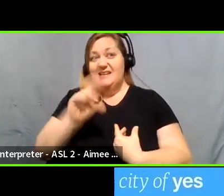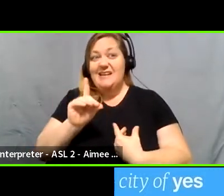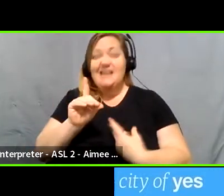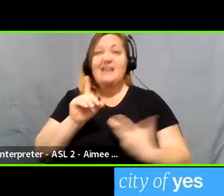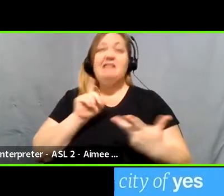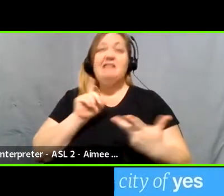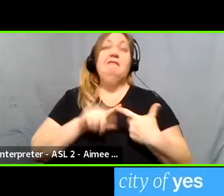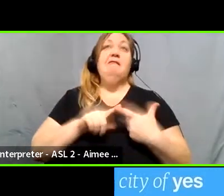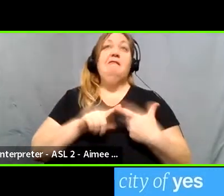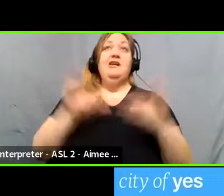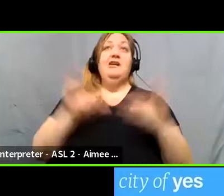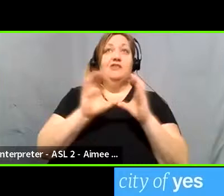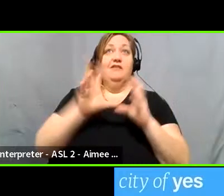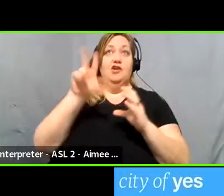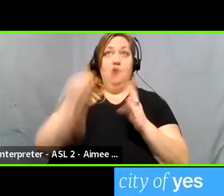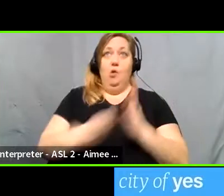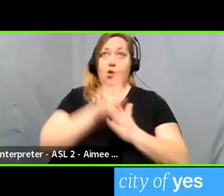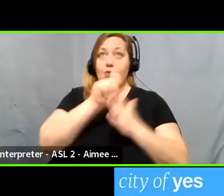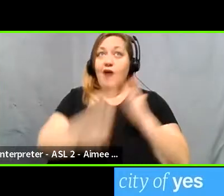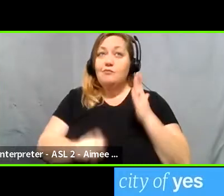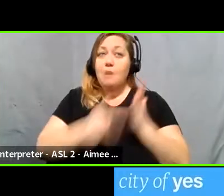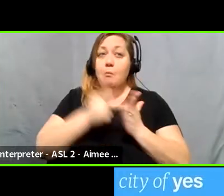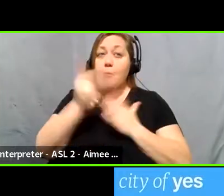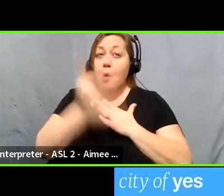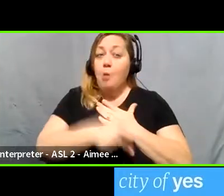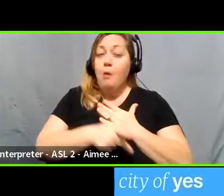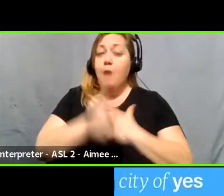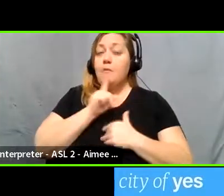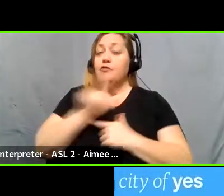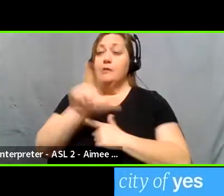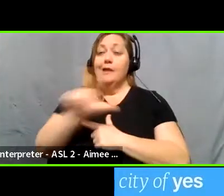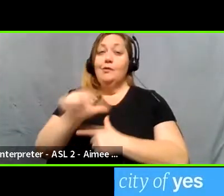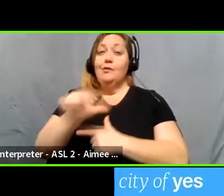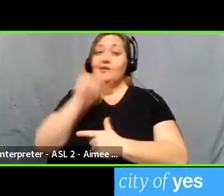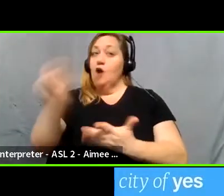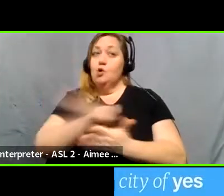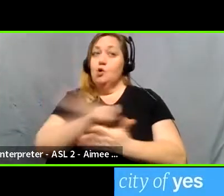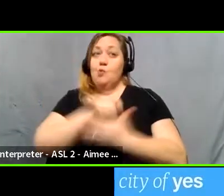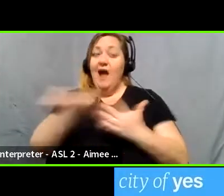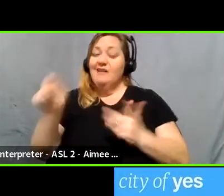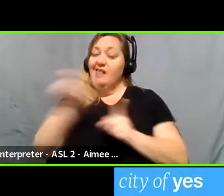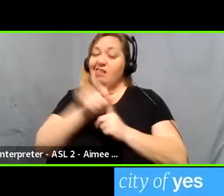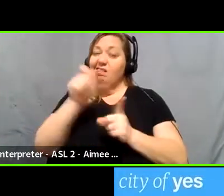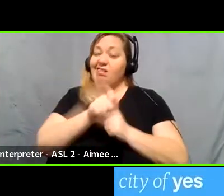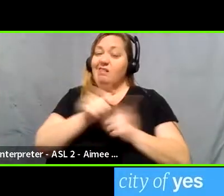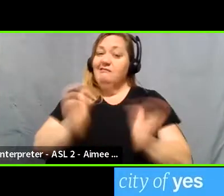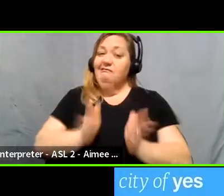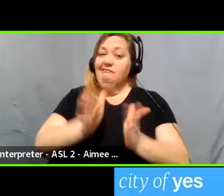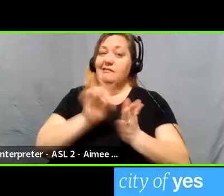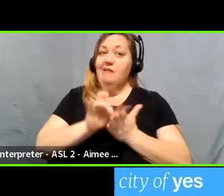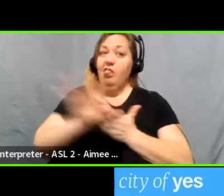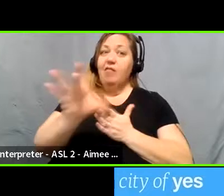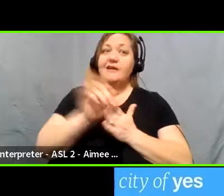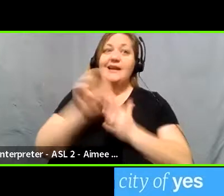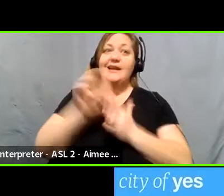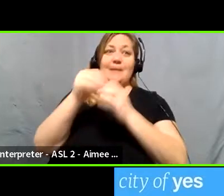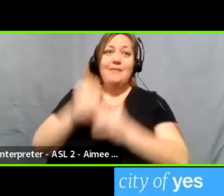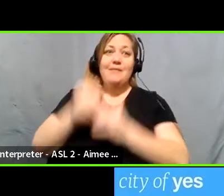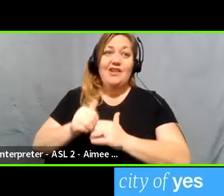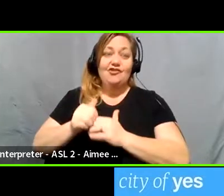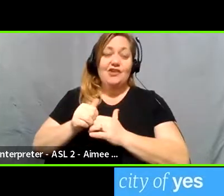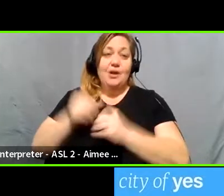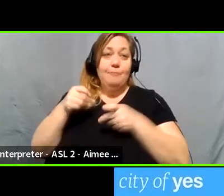there's their certificate of no harassment program that ensures like landlords aren't harassing tenants to like get a demolition permit from DOB.